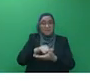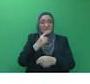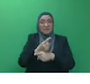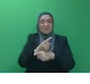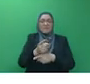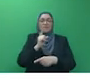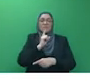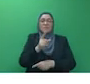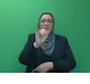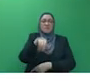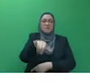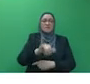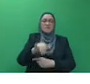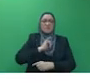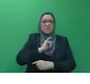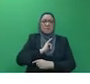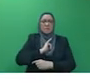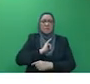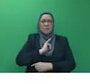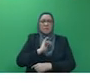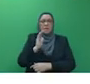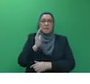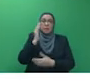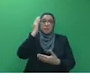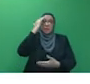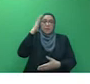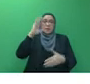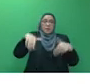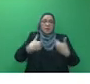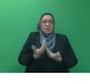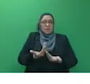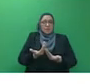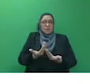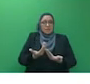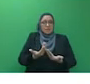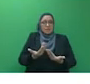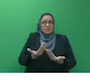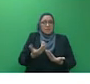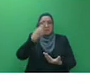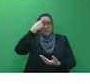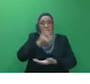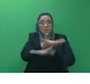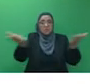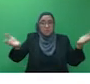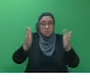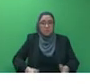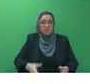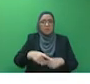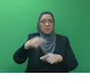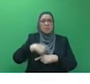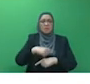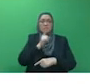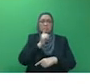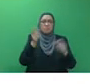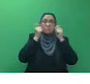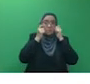everyone but uh just very you'd be surprised at how mundane the challenges